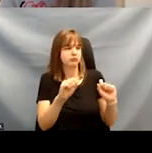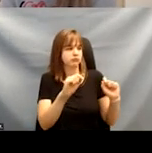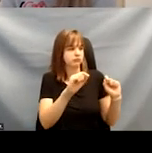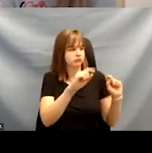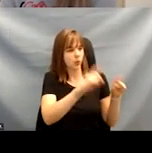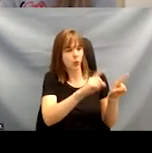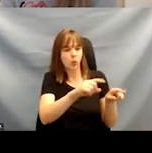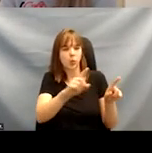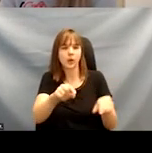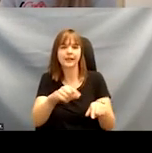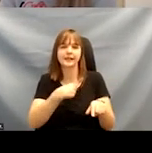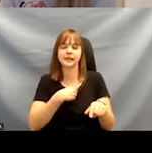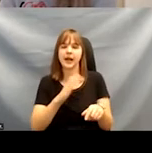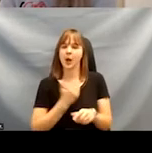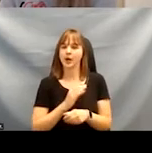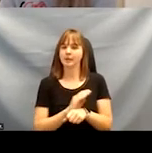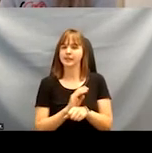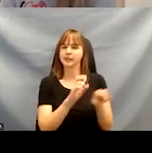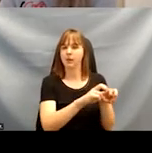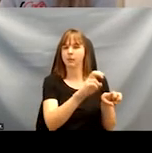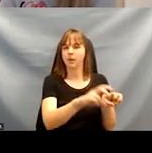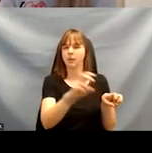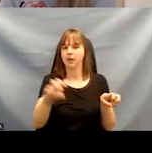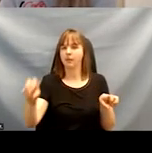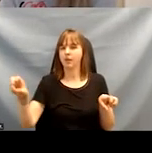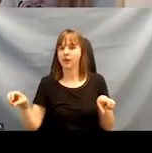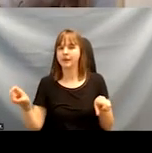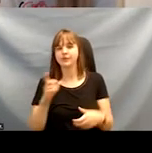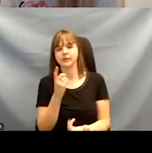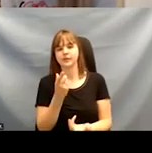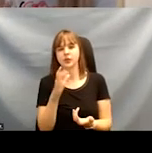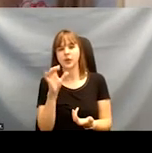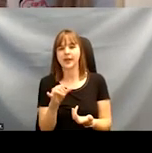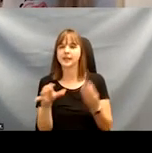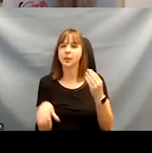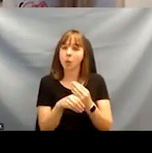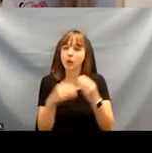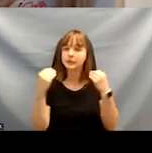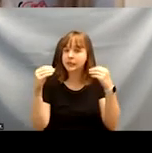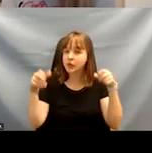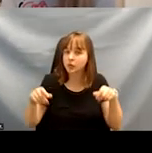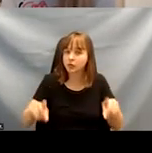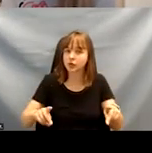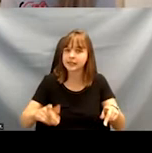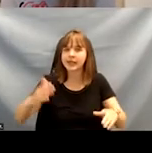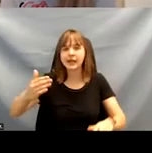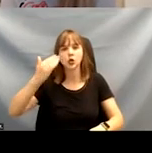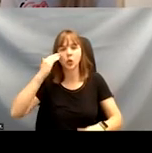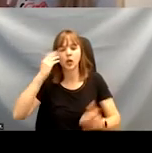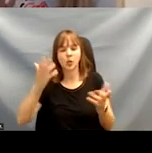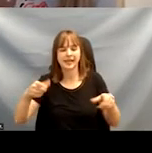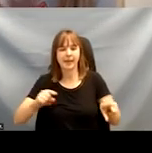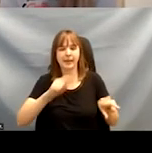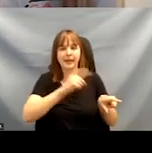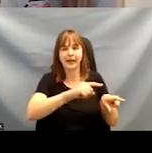our personalities, and what, where we can like tap into larger sales channels, and being really in tune with the environment. The